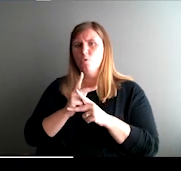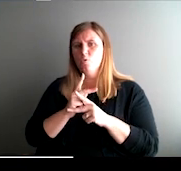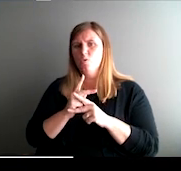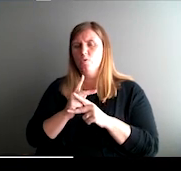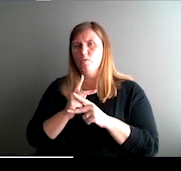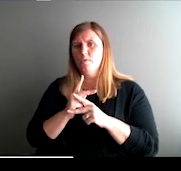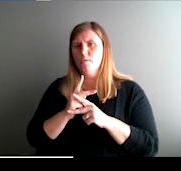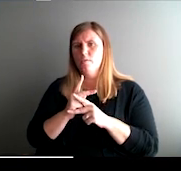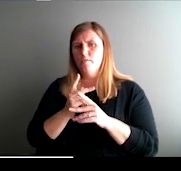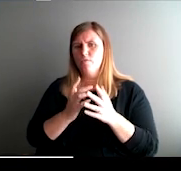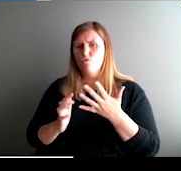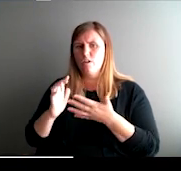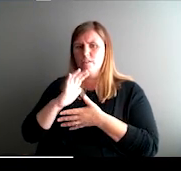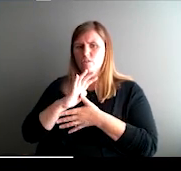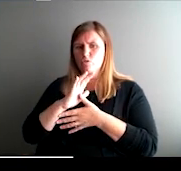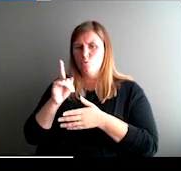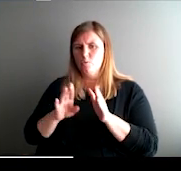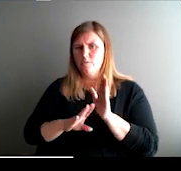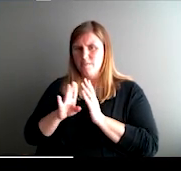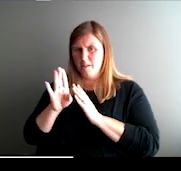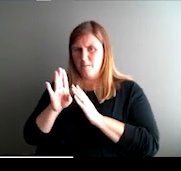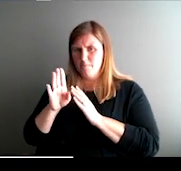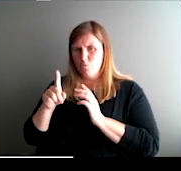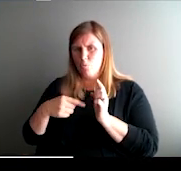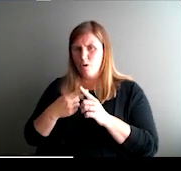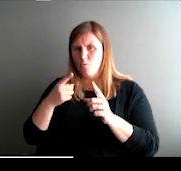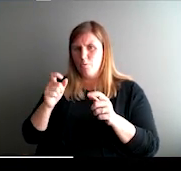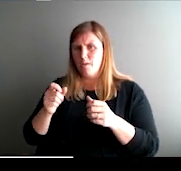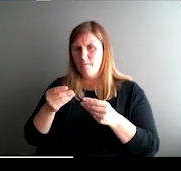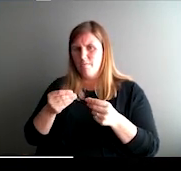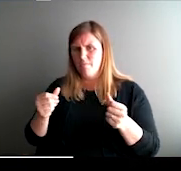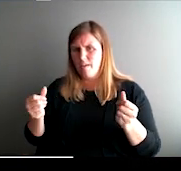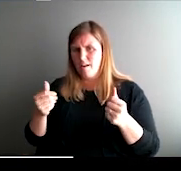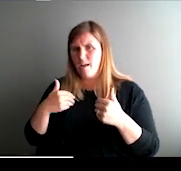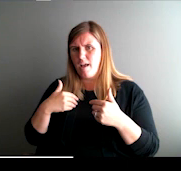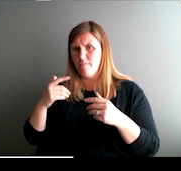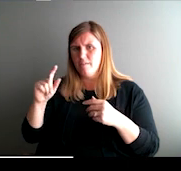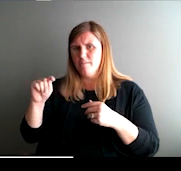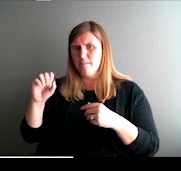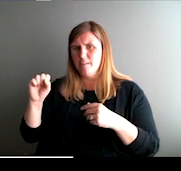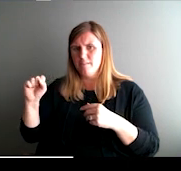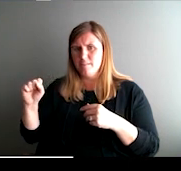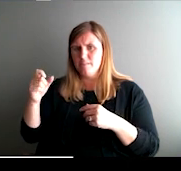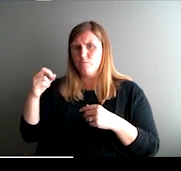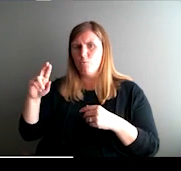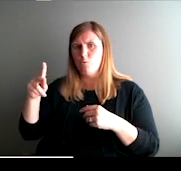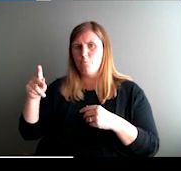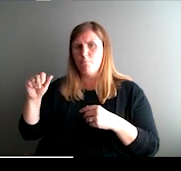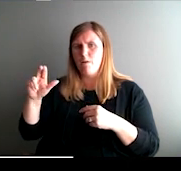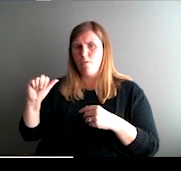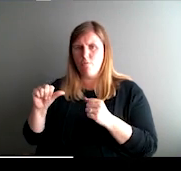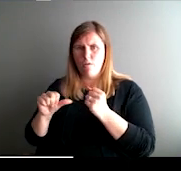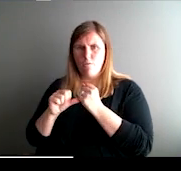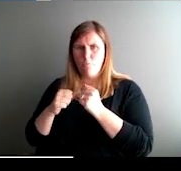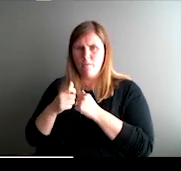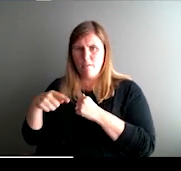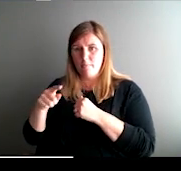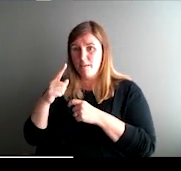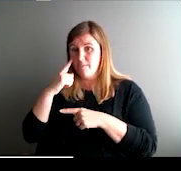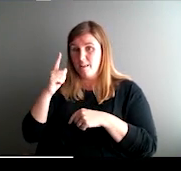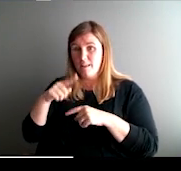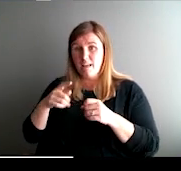of criteria that you've developed for when you can fade having, say, a TSS or a para be with them. If a student